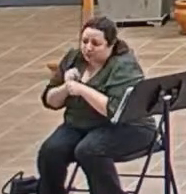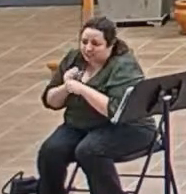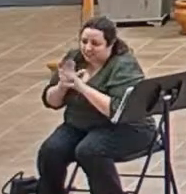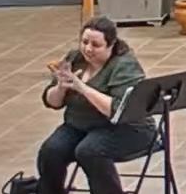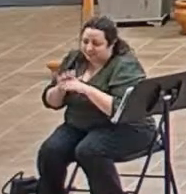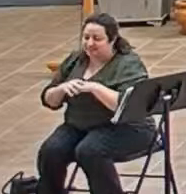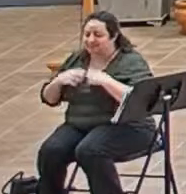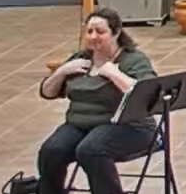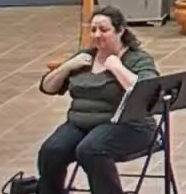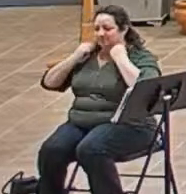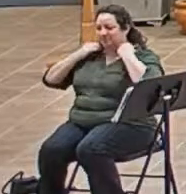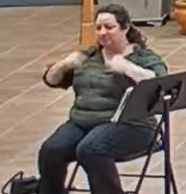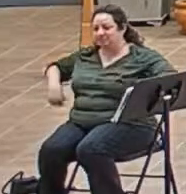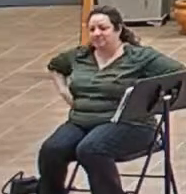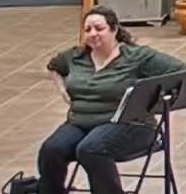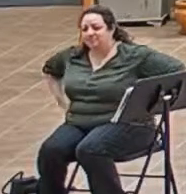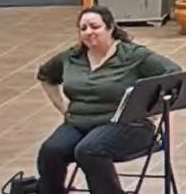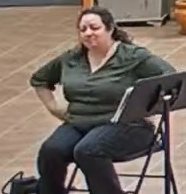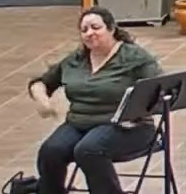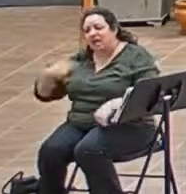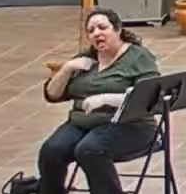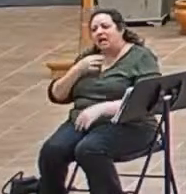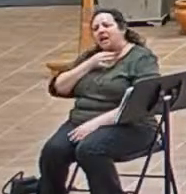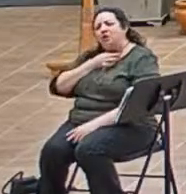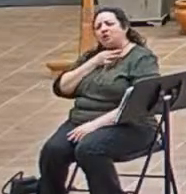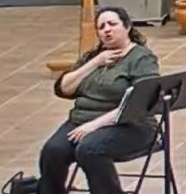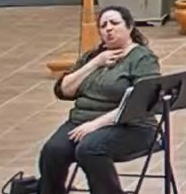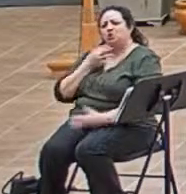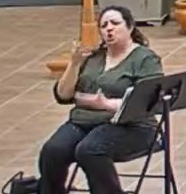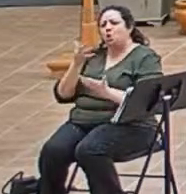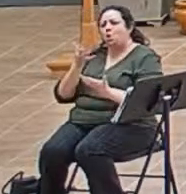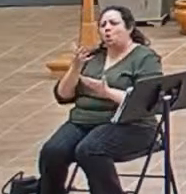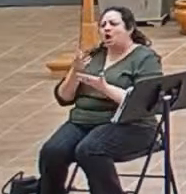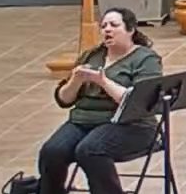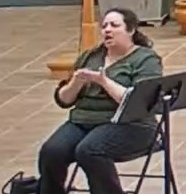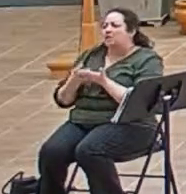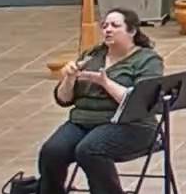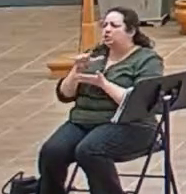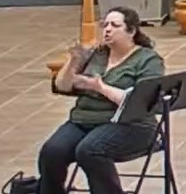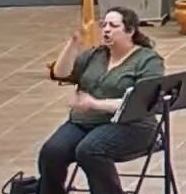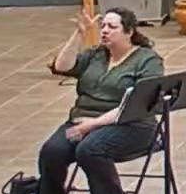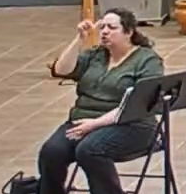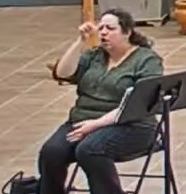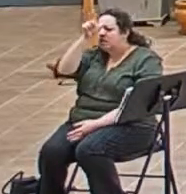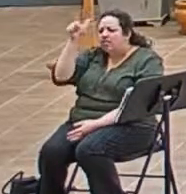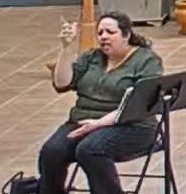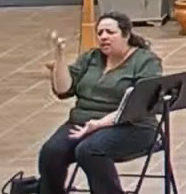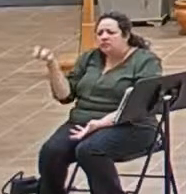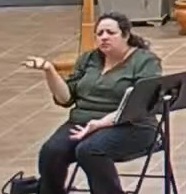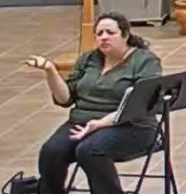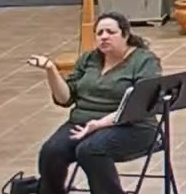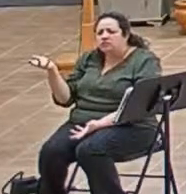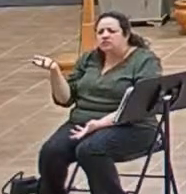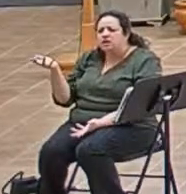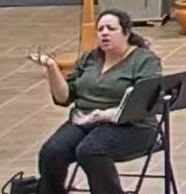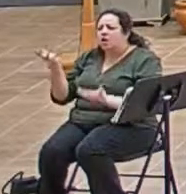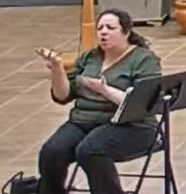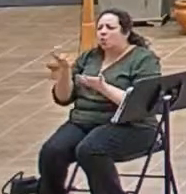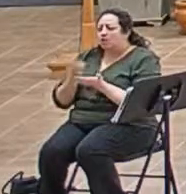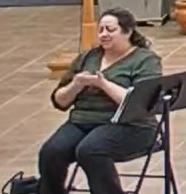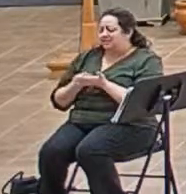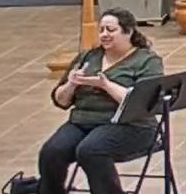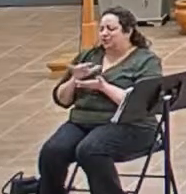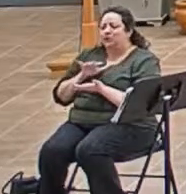Made me wonder, what is the treasure of my heart? What is the treasure of your heart right